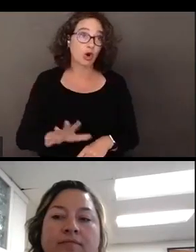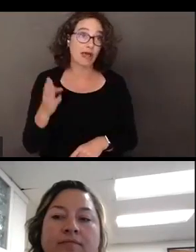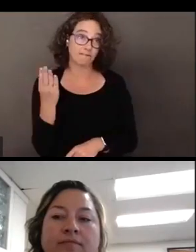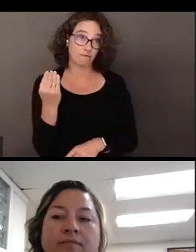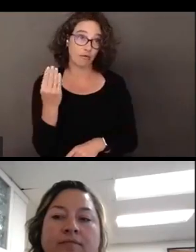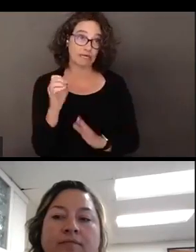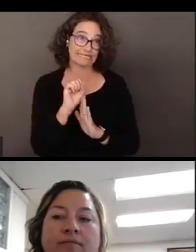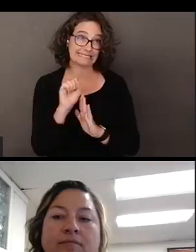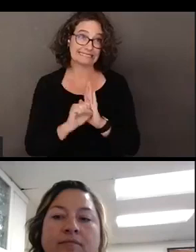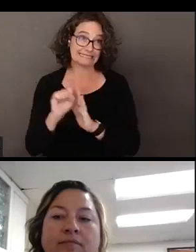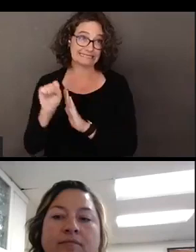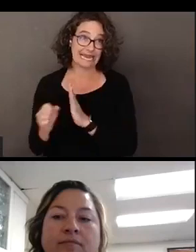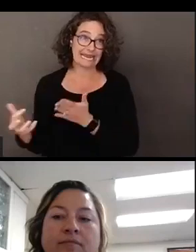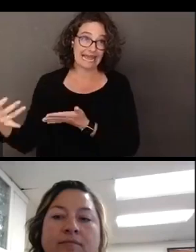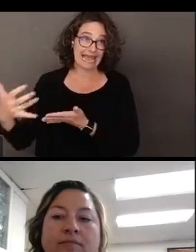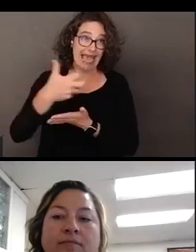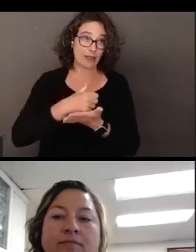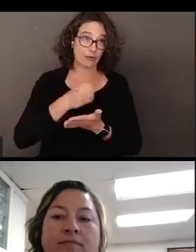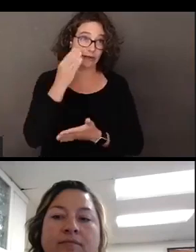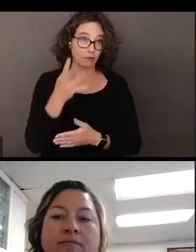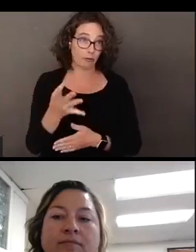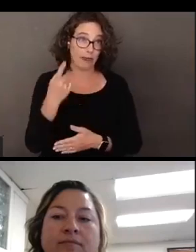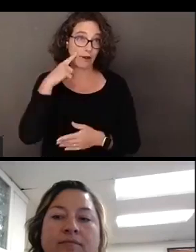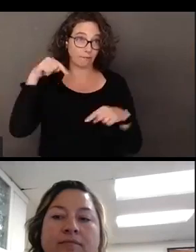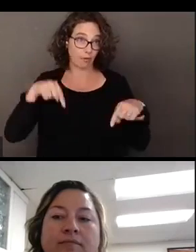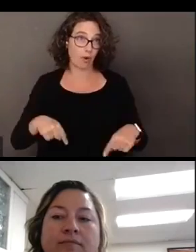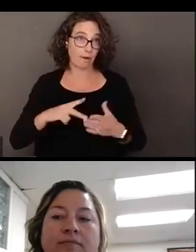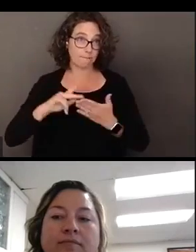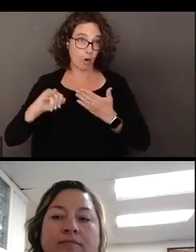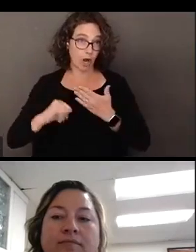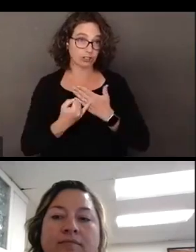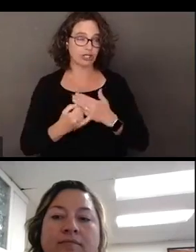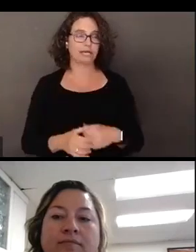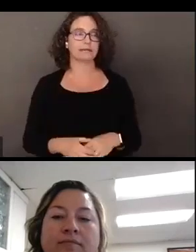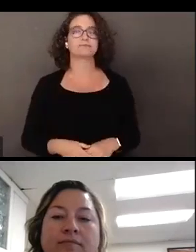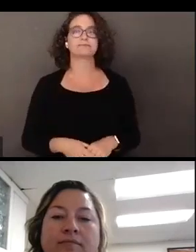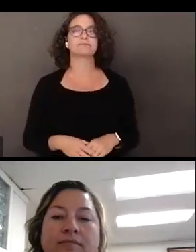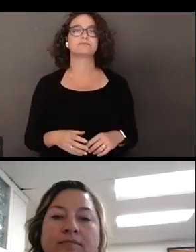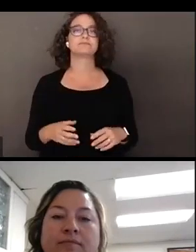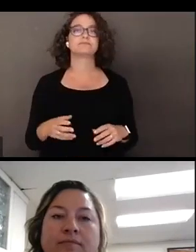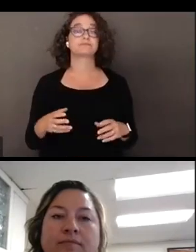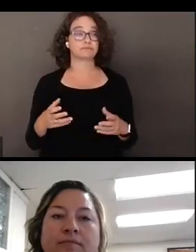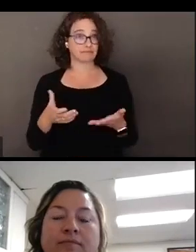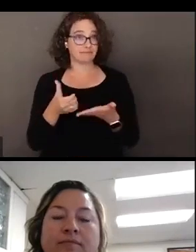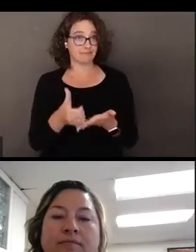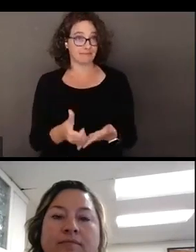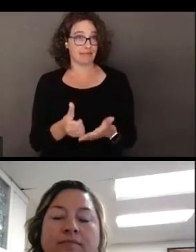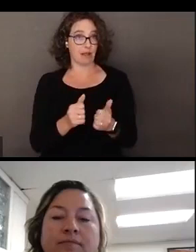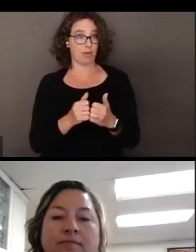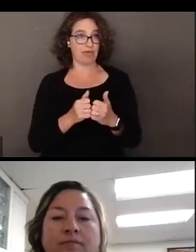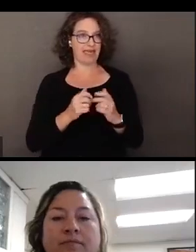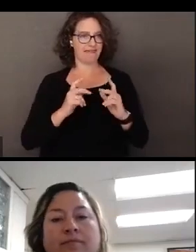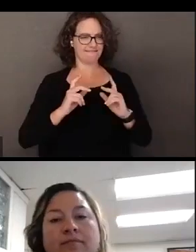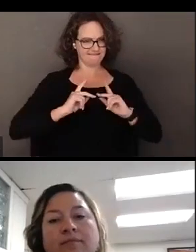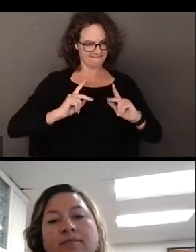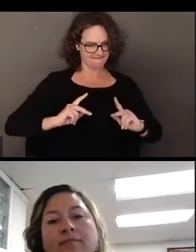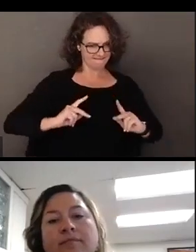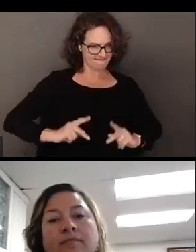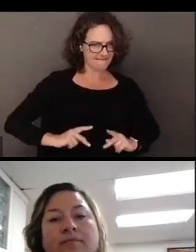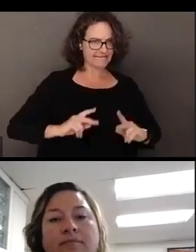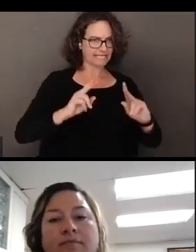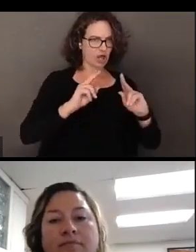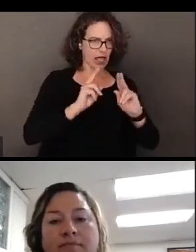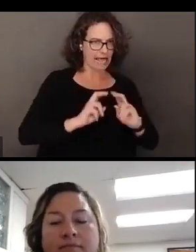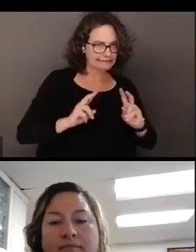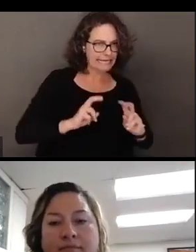for AgrAbility projects. And what they found was that by doing the physical assessments and